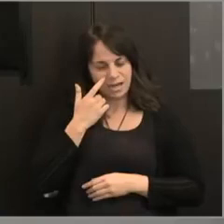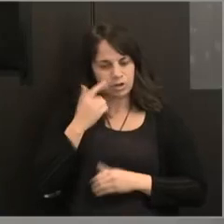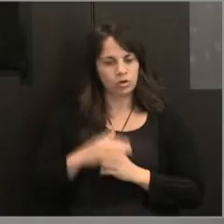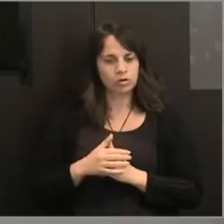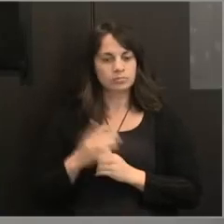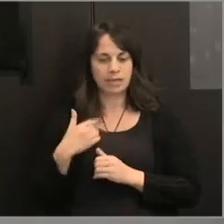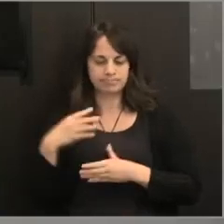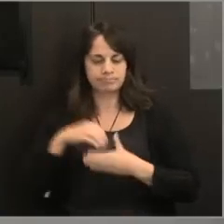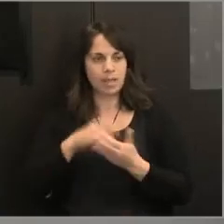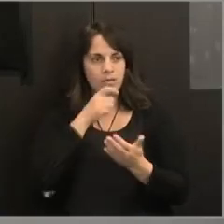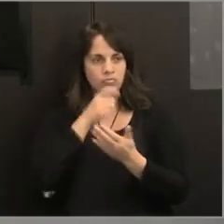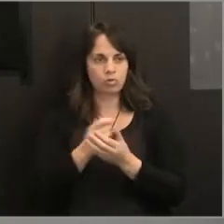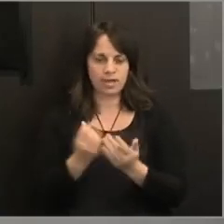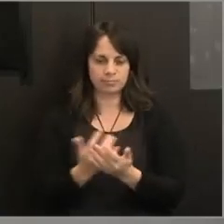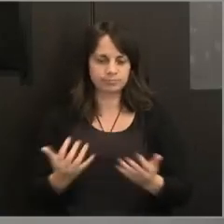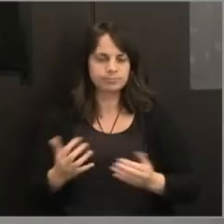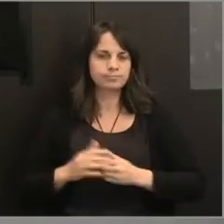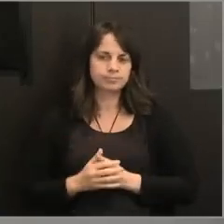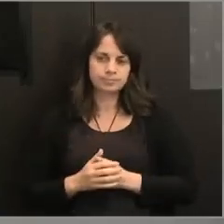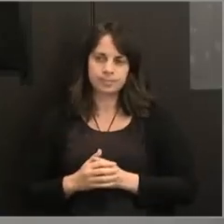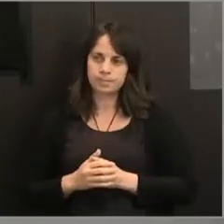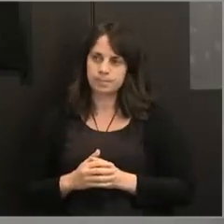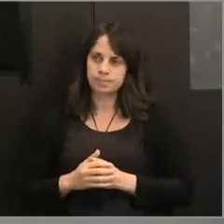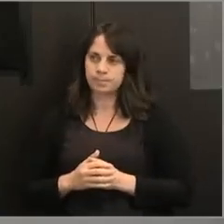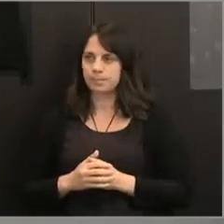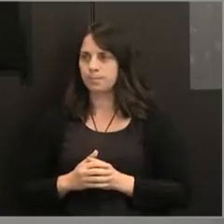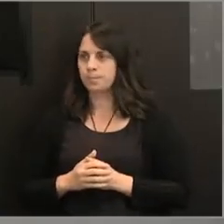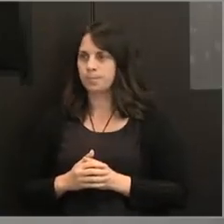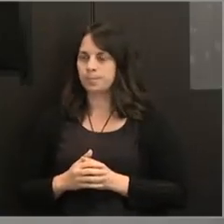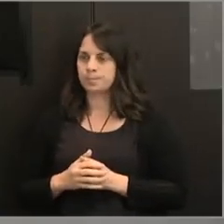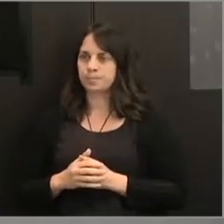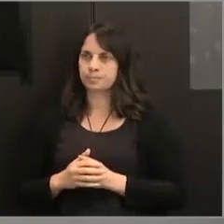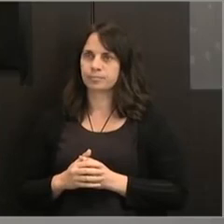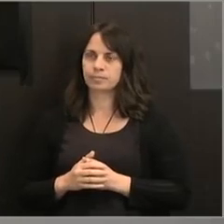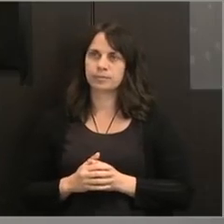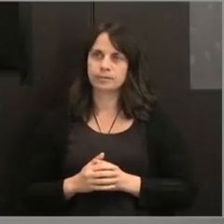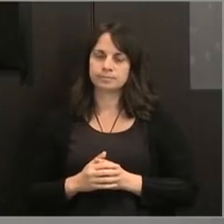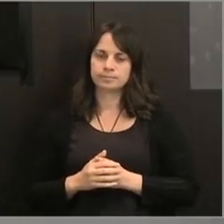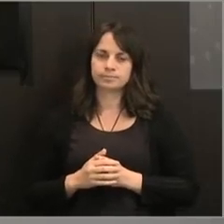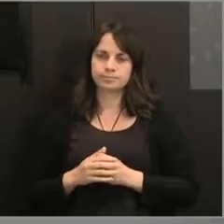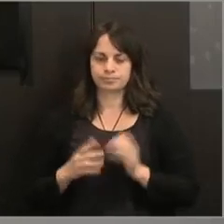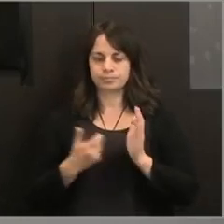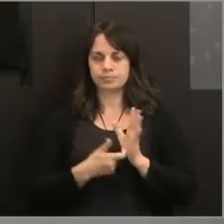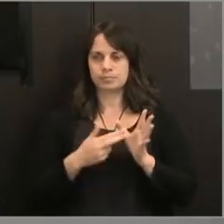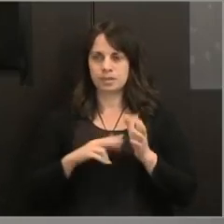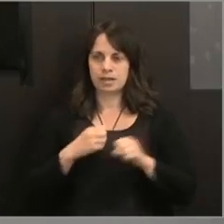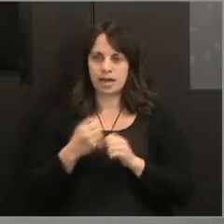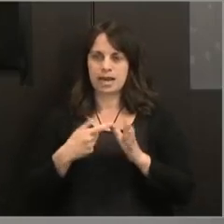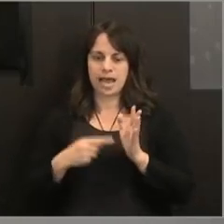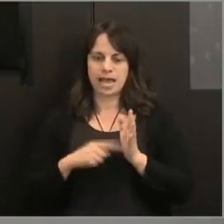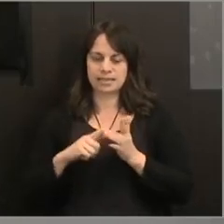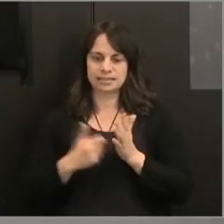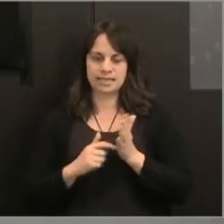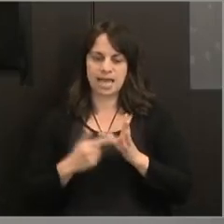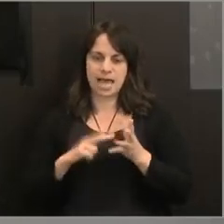the report, were the two spheres, if you like, the rangatiratanga sphere, the kāwanatanga